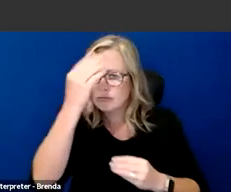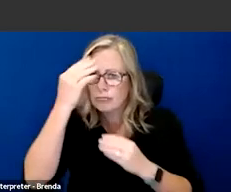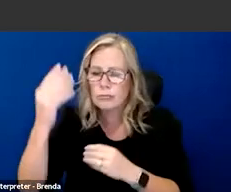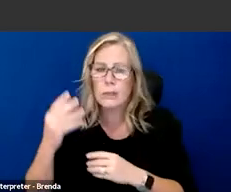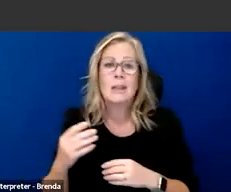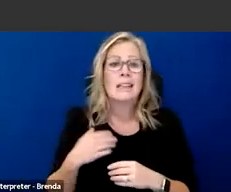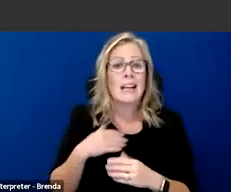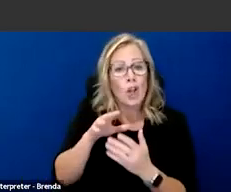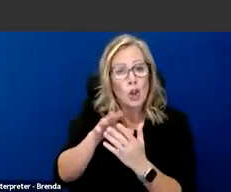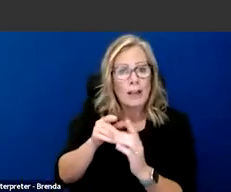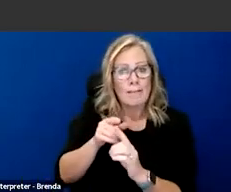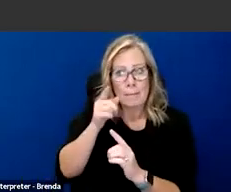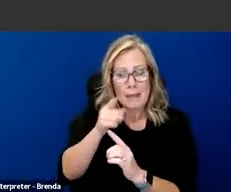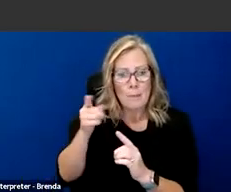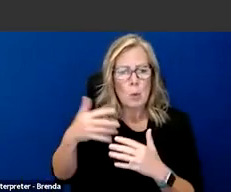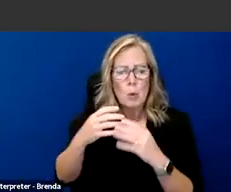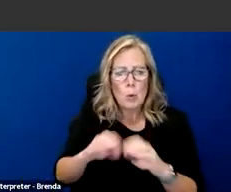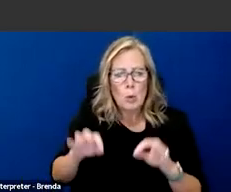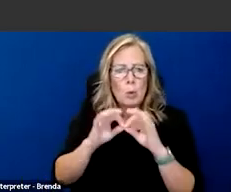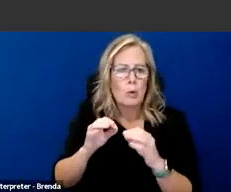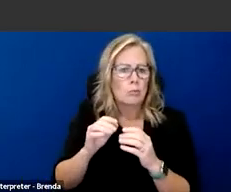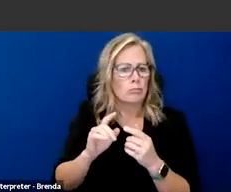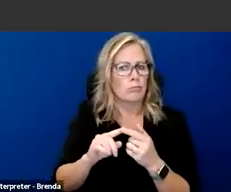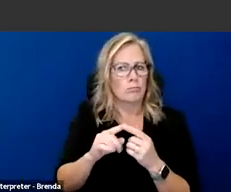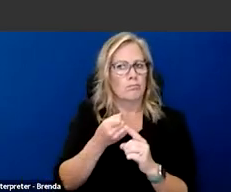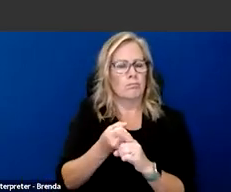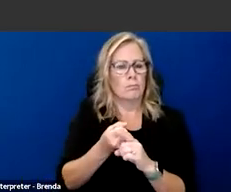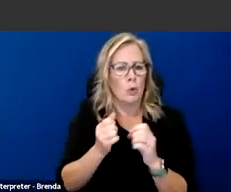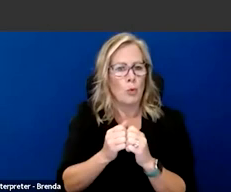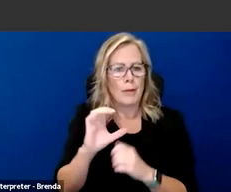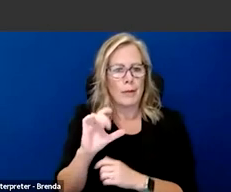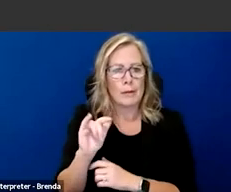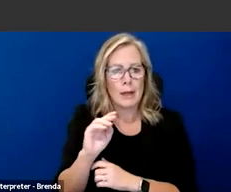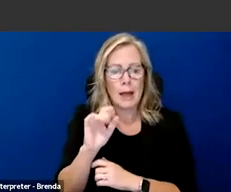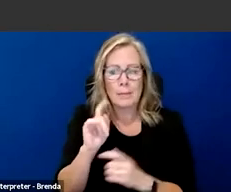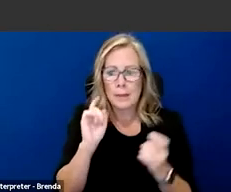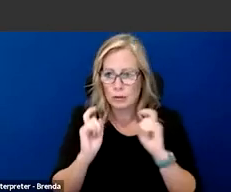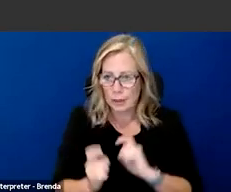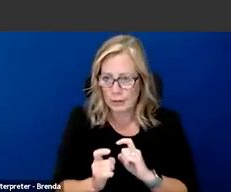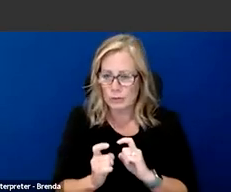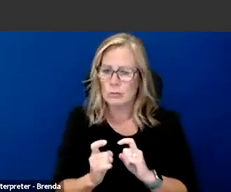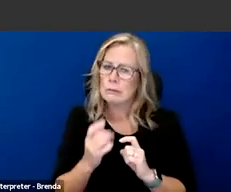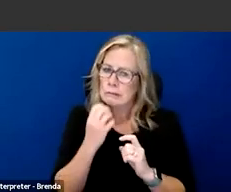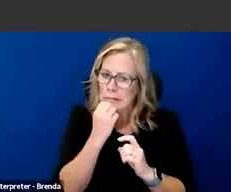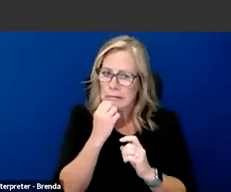is critical to address the impacts of climate change and critical to these conversations.